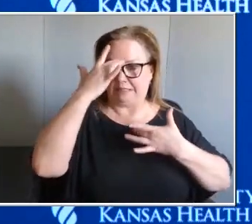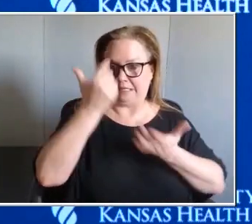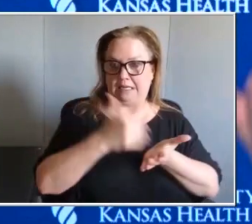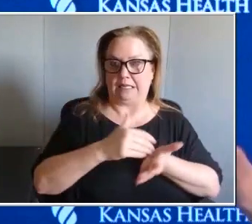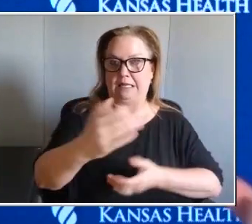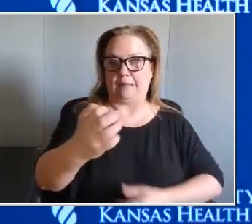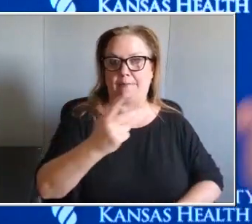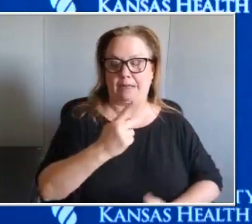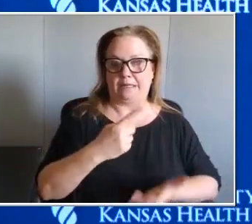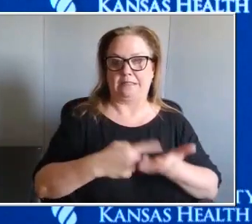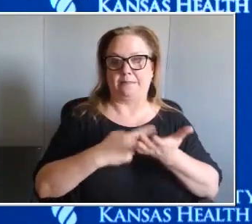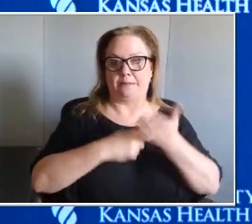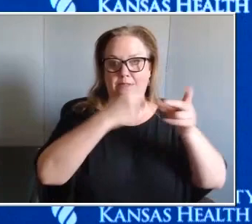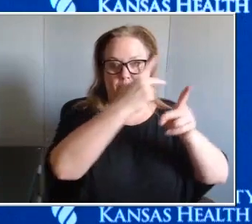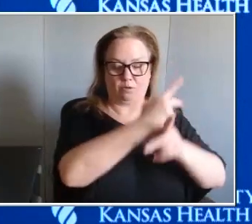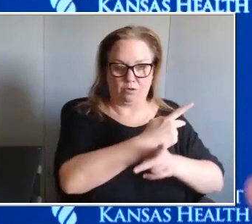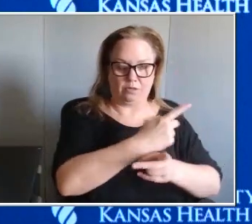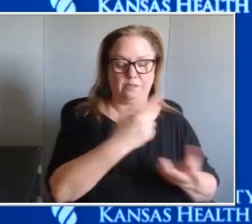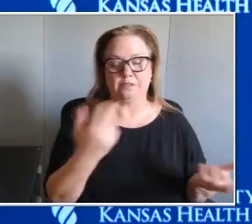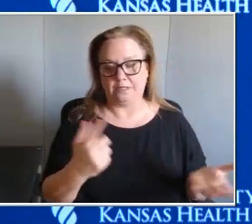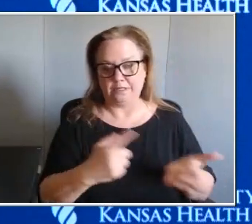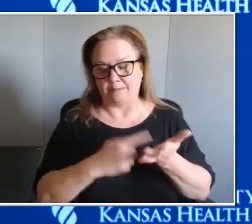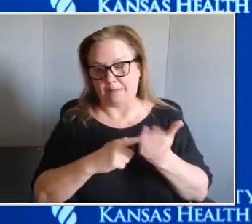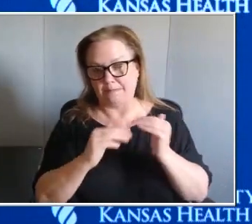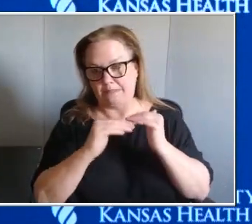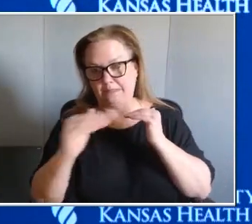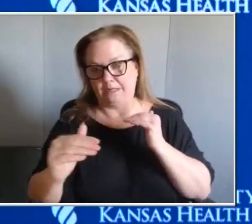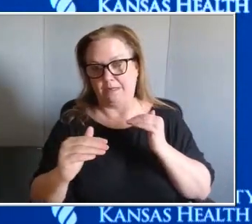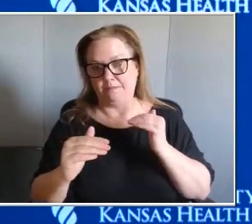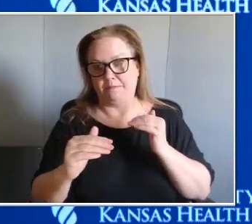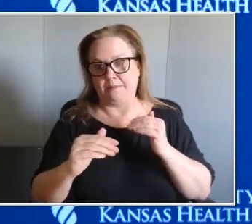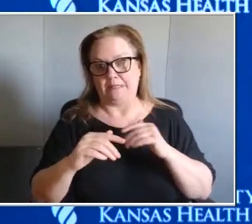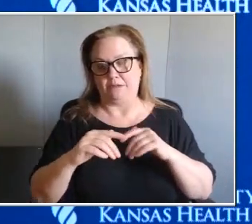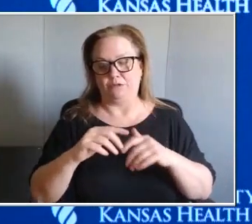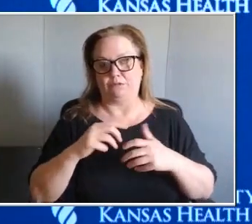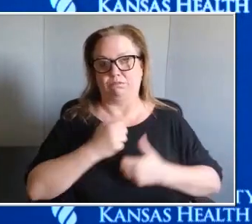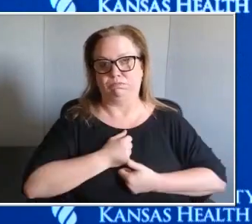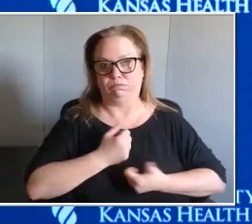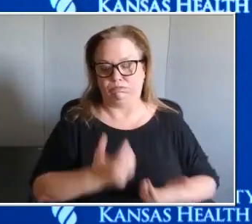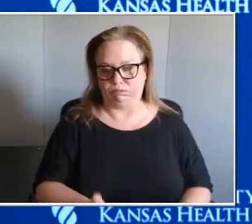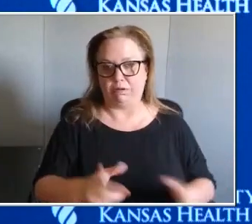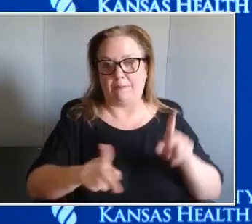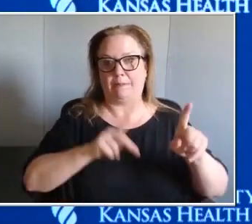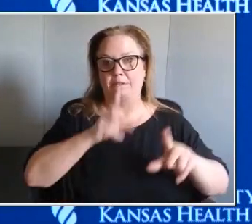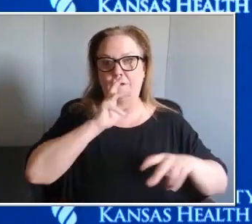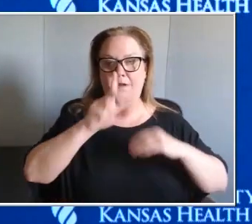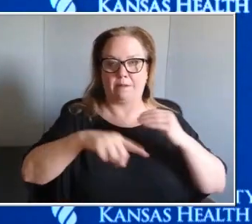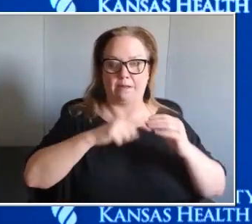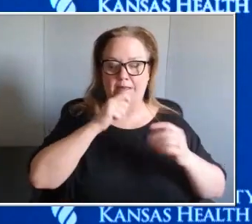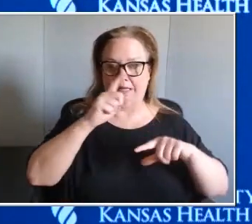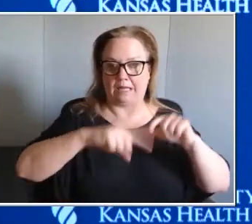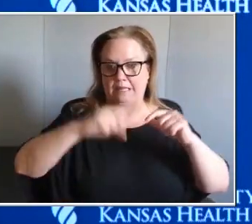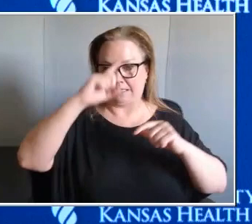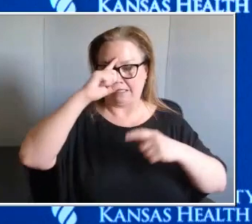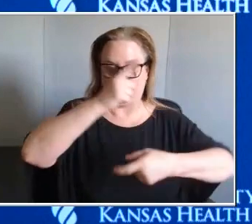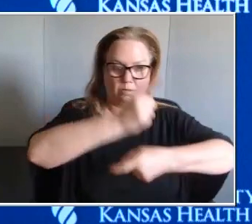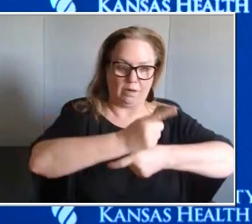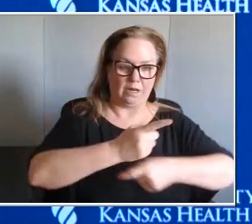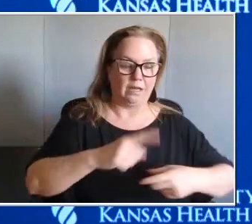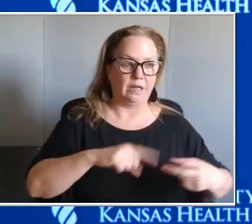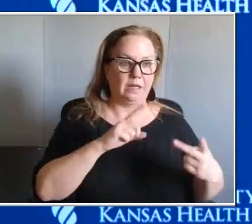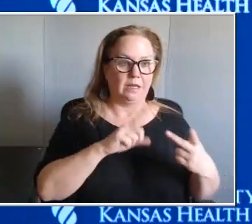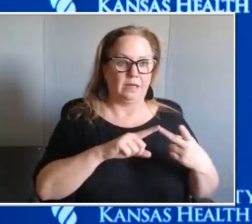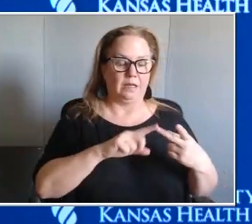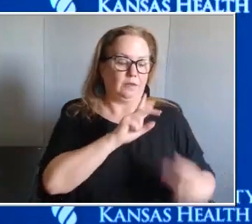and sometimes they're worse, sometimes they're less, but many times they're very, very debilitating. People talk about not being able to think right and